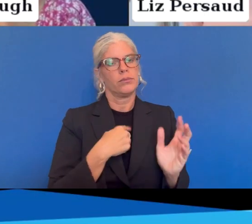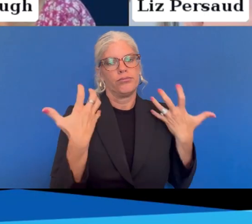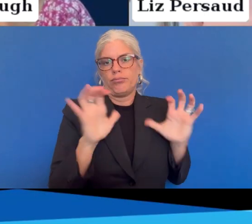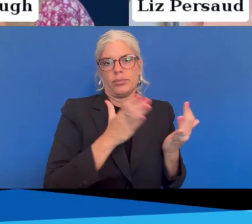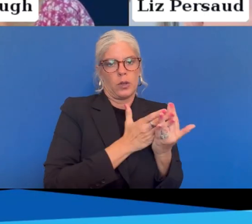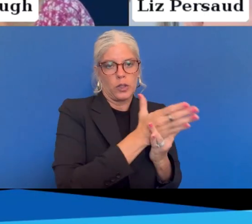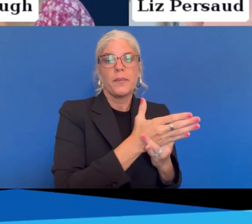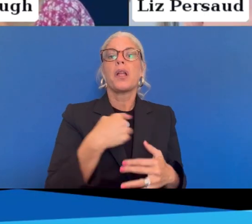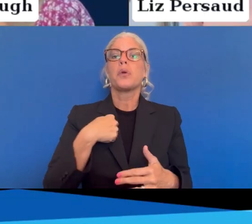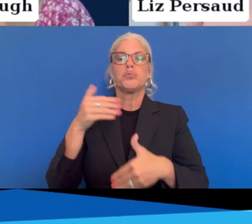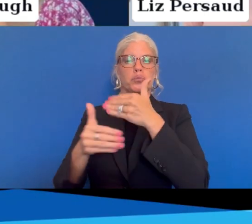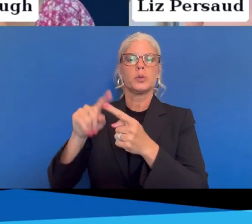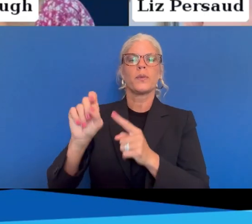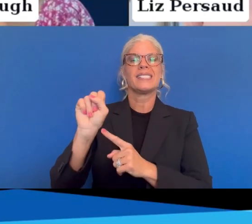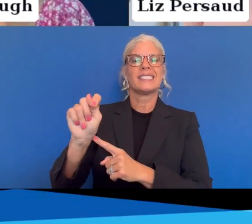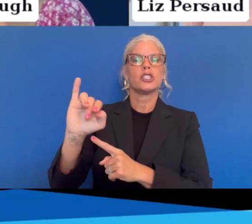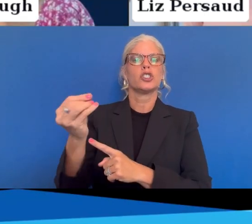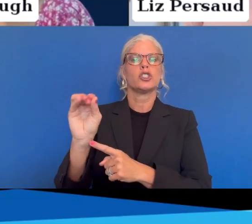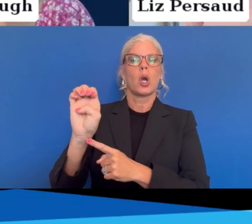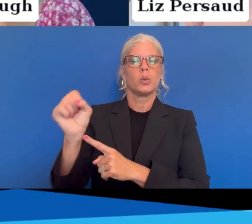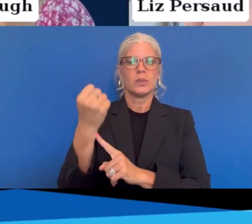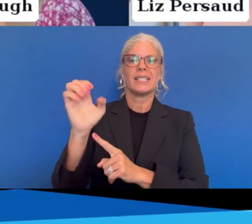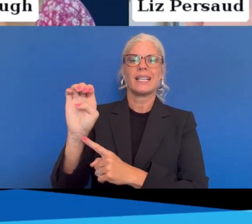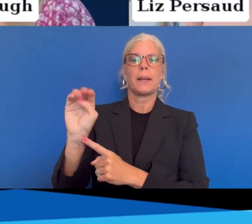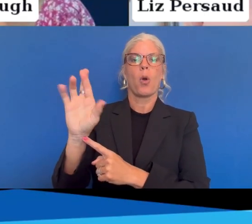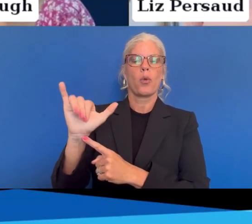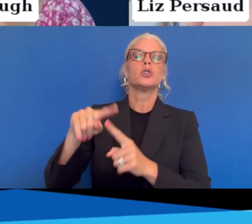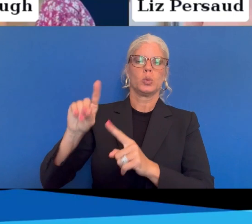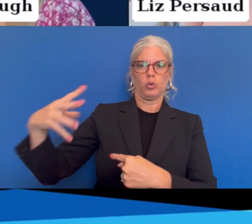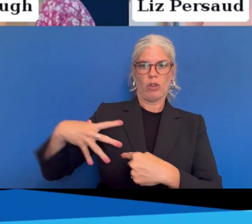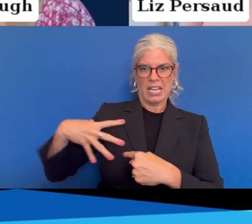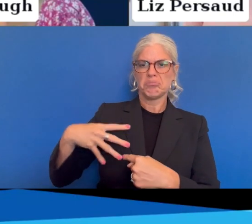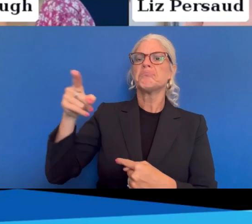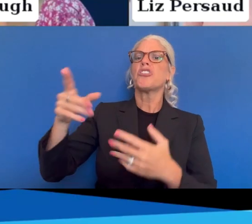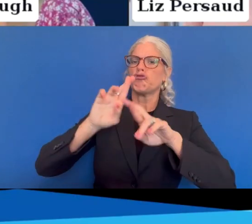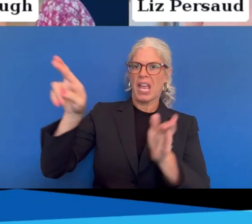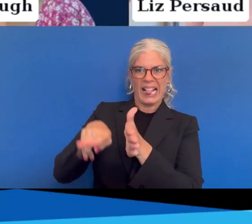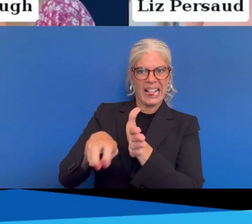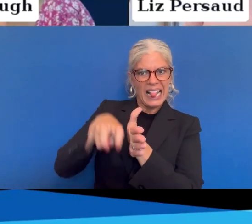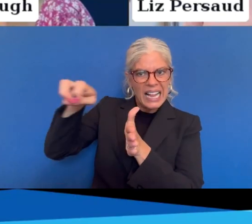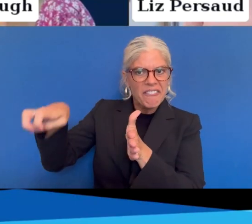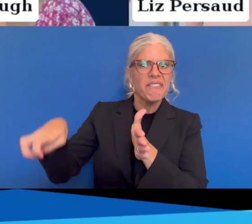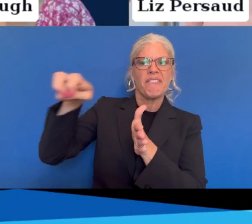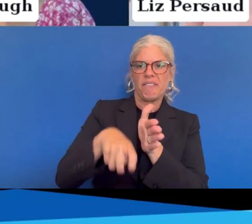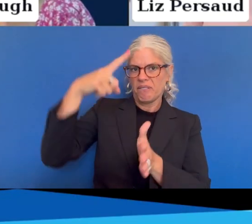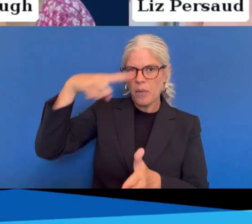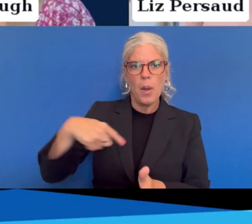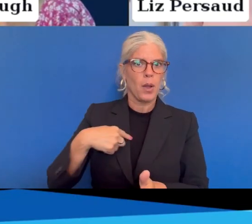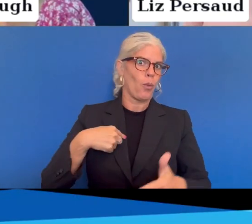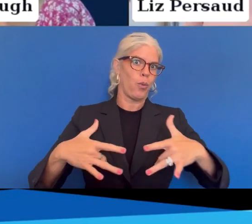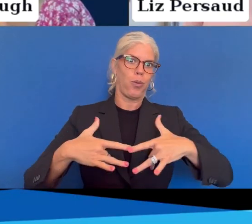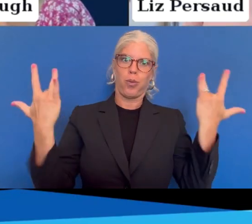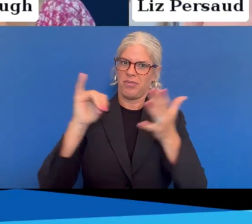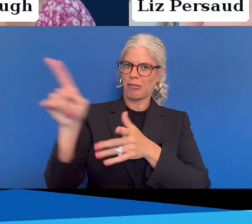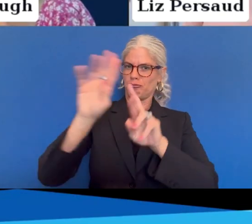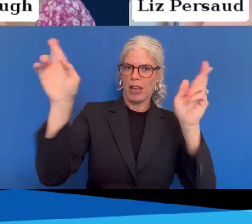process. When we got to St. Joe's Emory to do radiation, they had a lift ready for